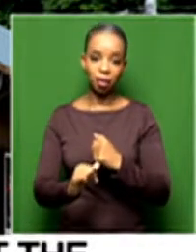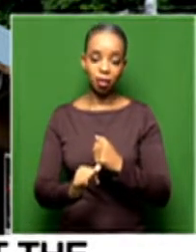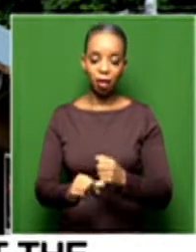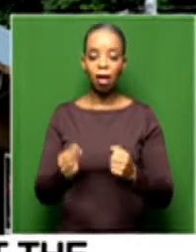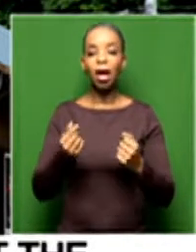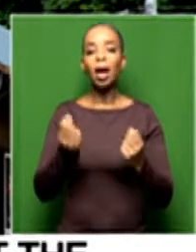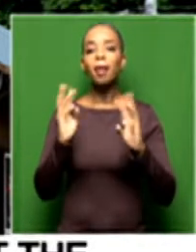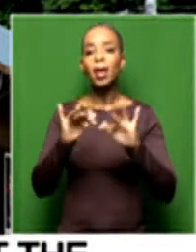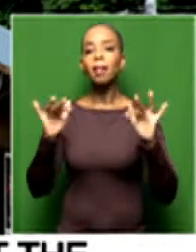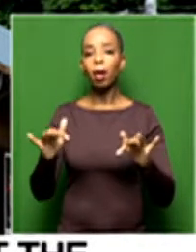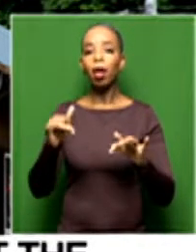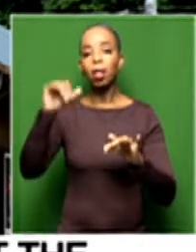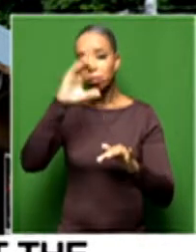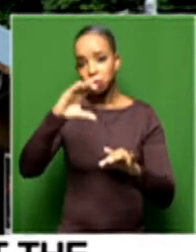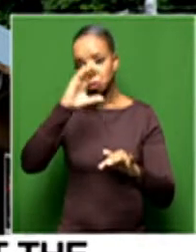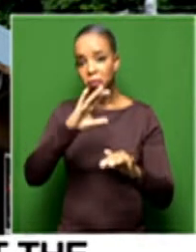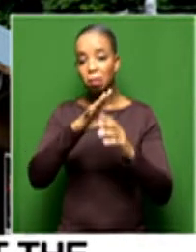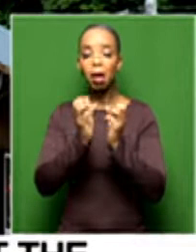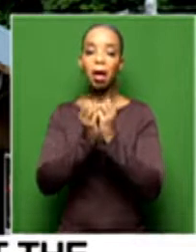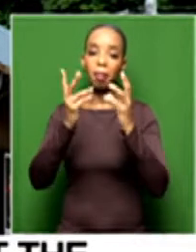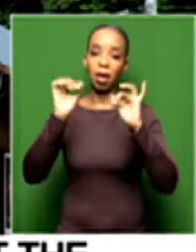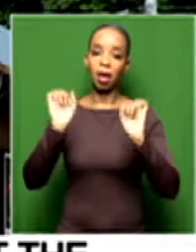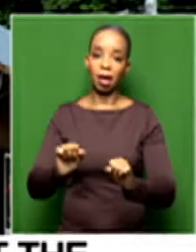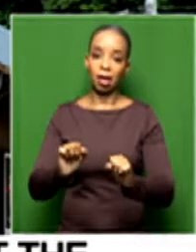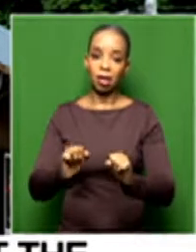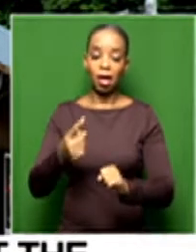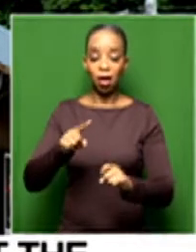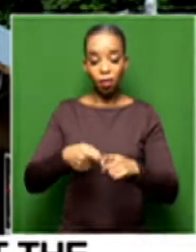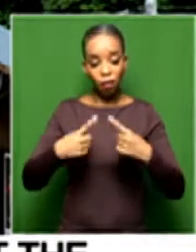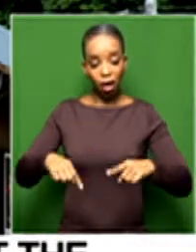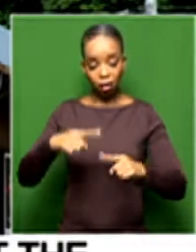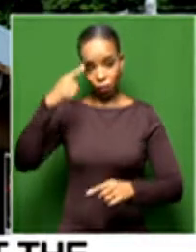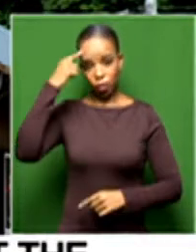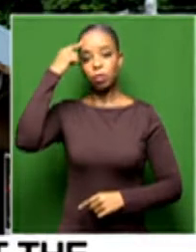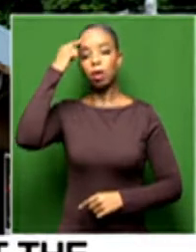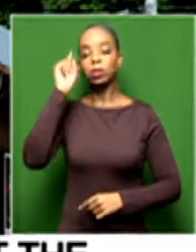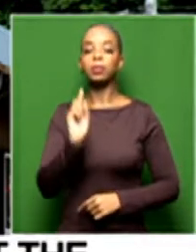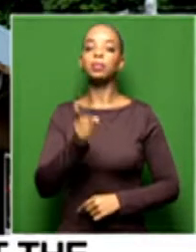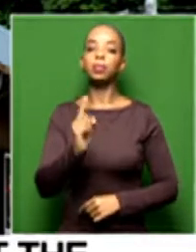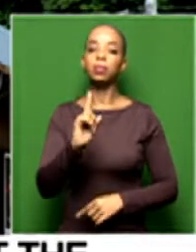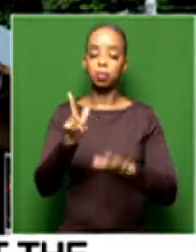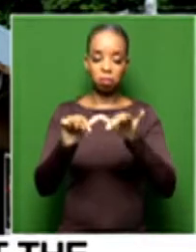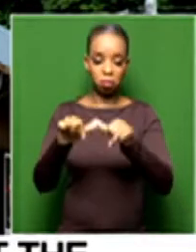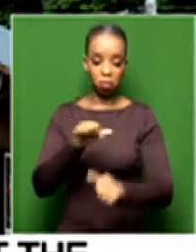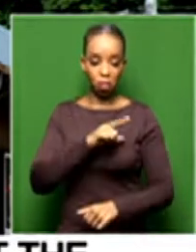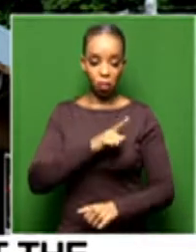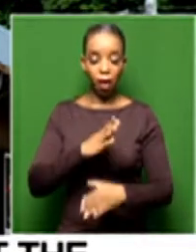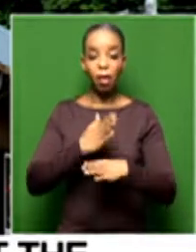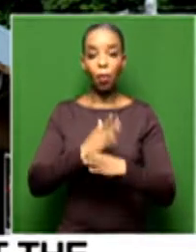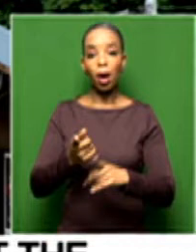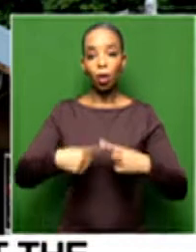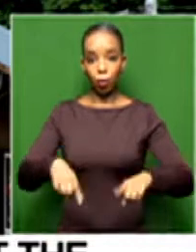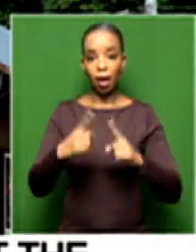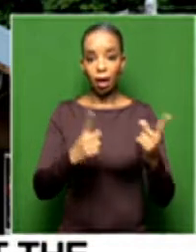review. And for us, we believe actually that this is the route that we have to take, so that the work that we produce does not only end